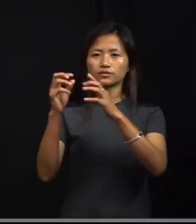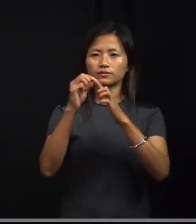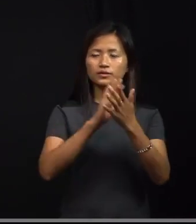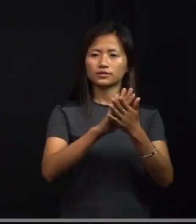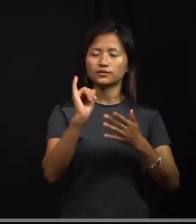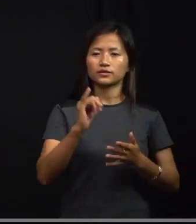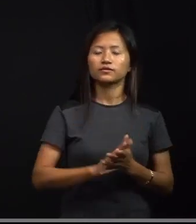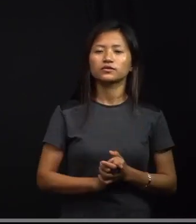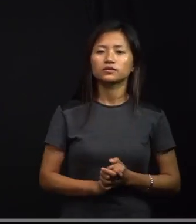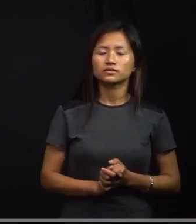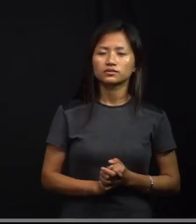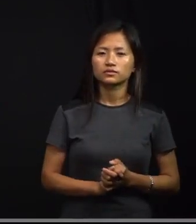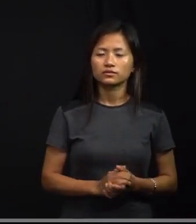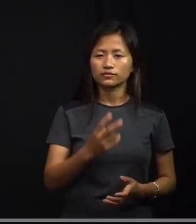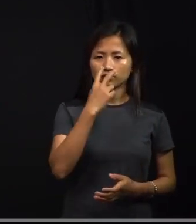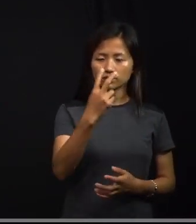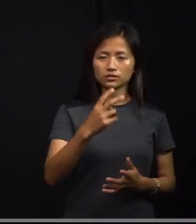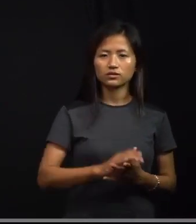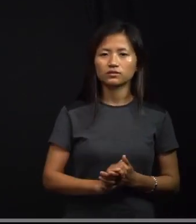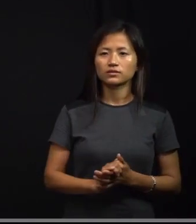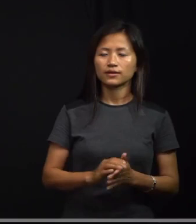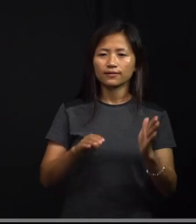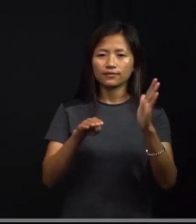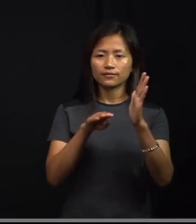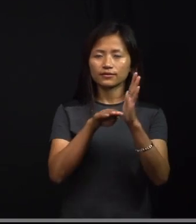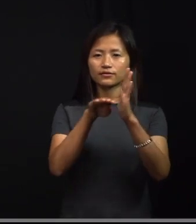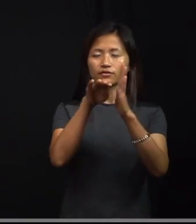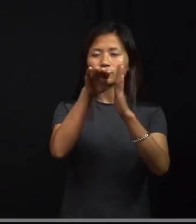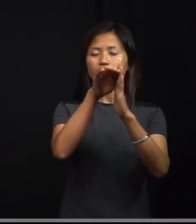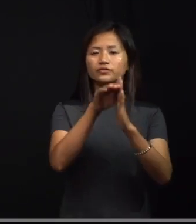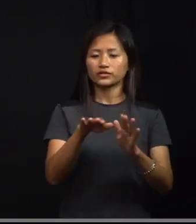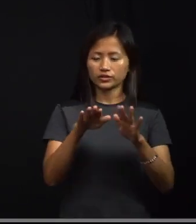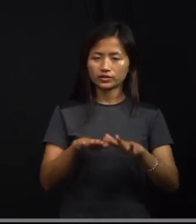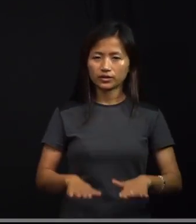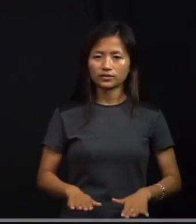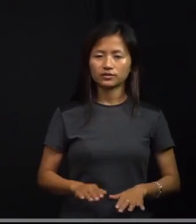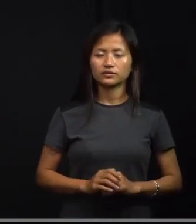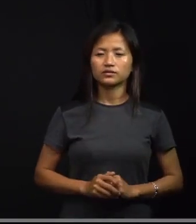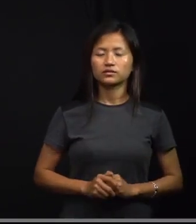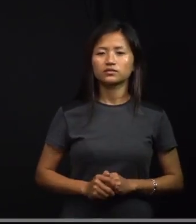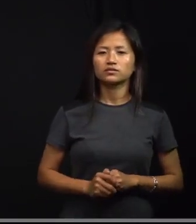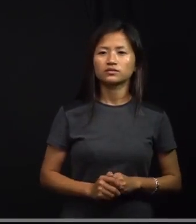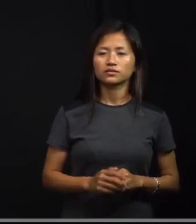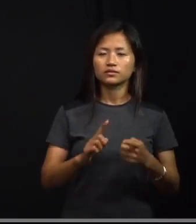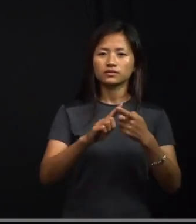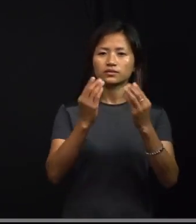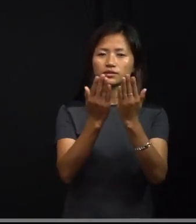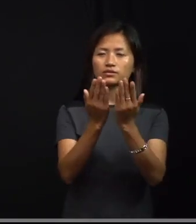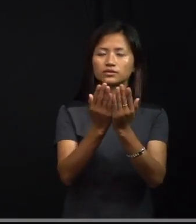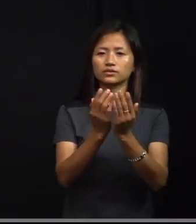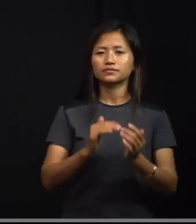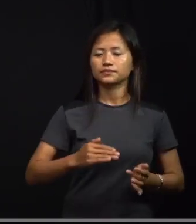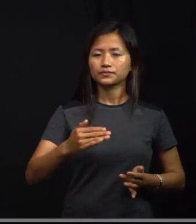have focus on development of the child, and then they're also saying that education, the process